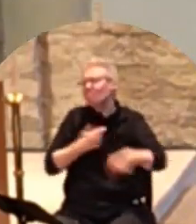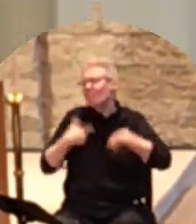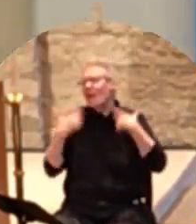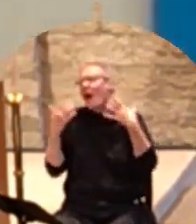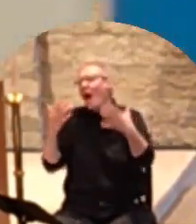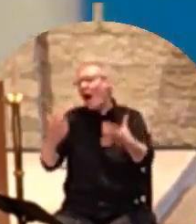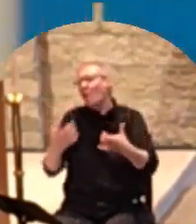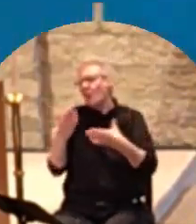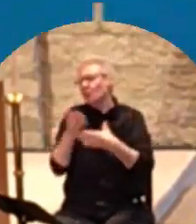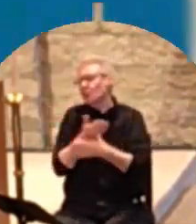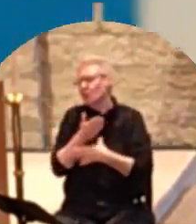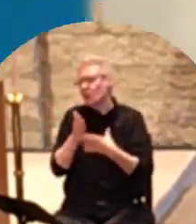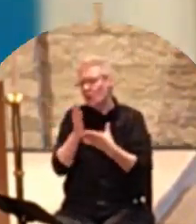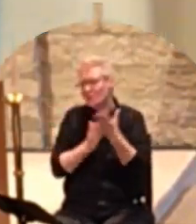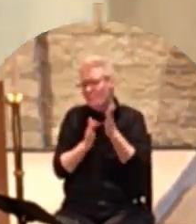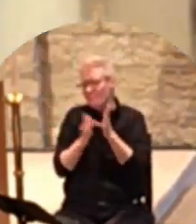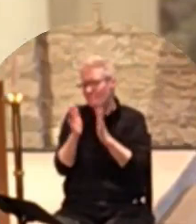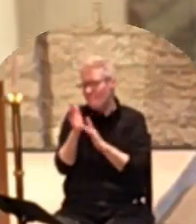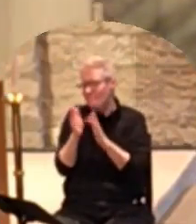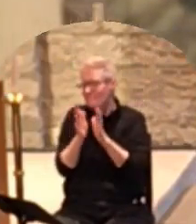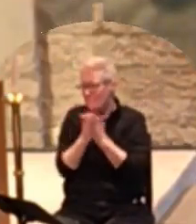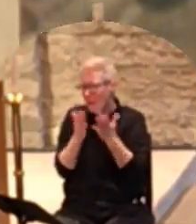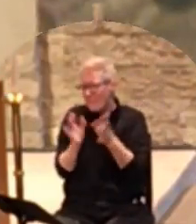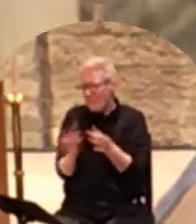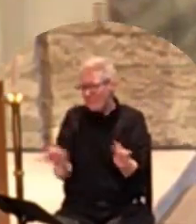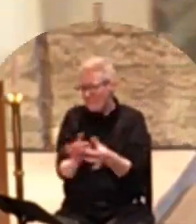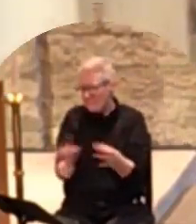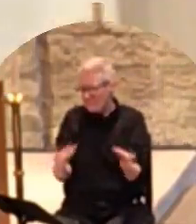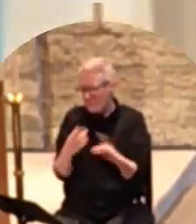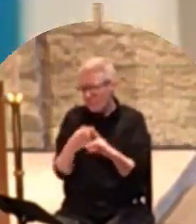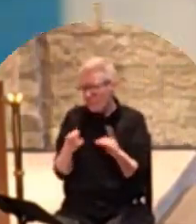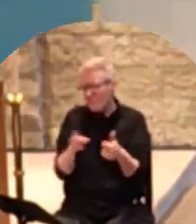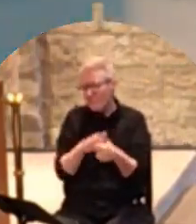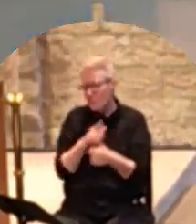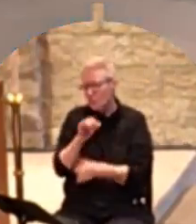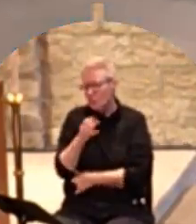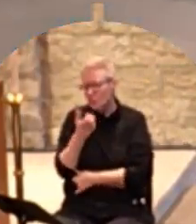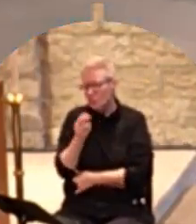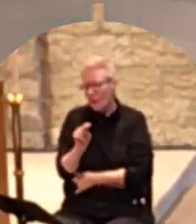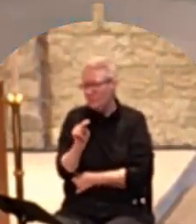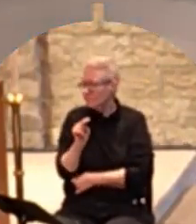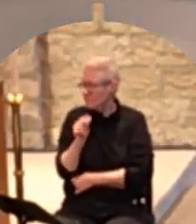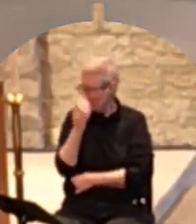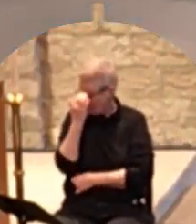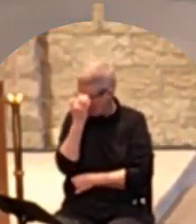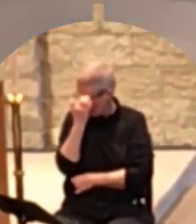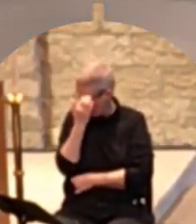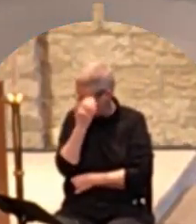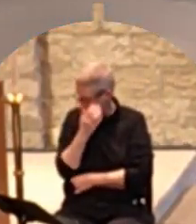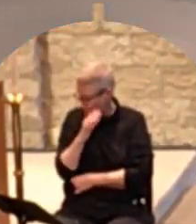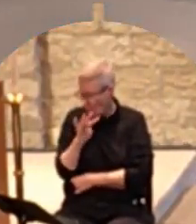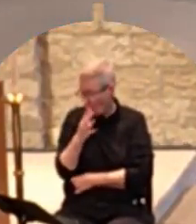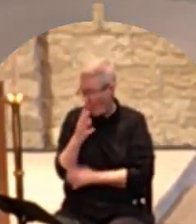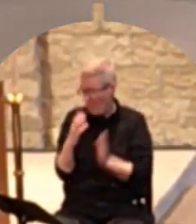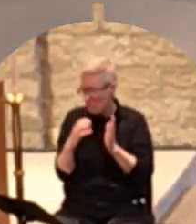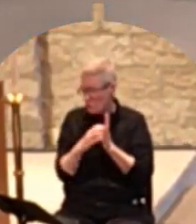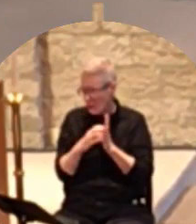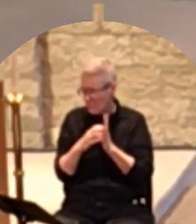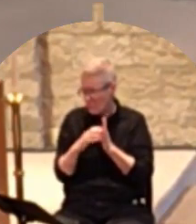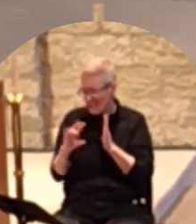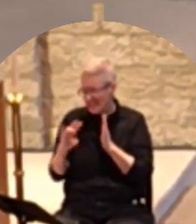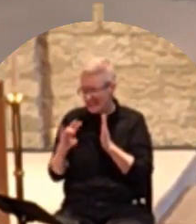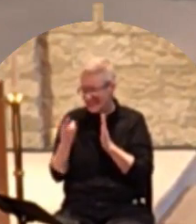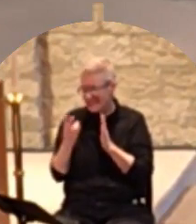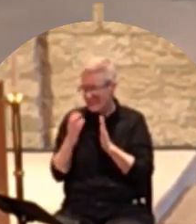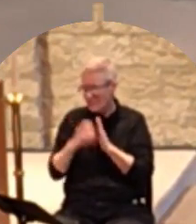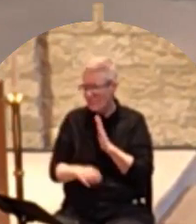scripture that I love so much. It's from 1 John, John's the 4th chapter, the 7th